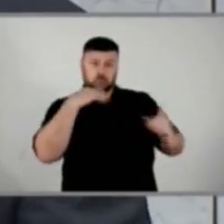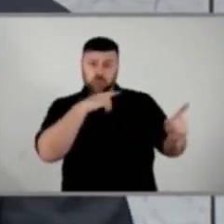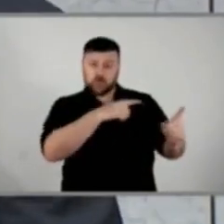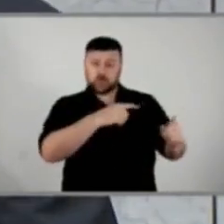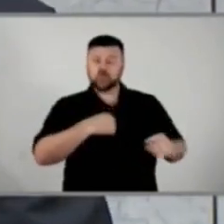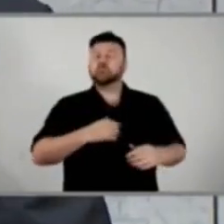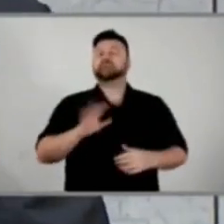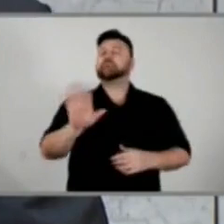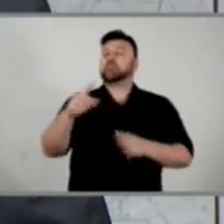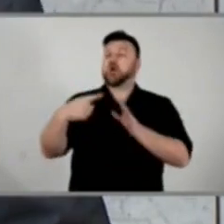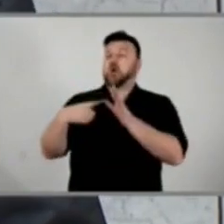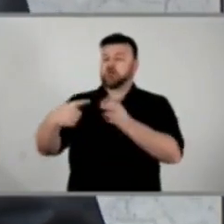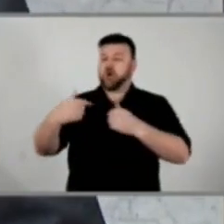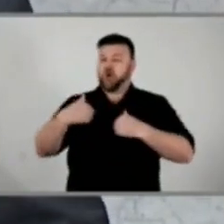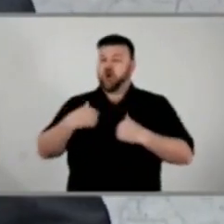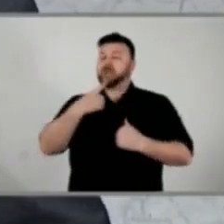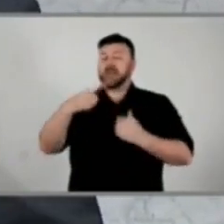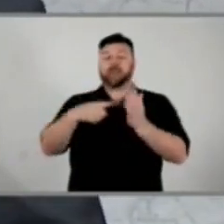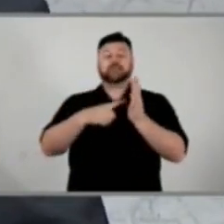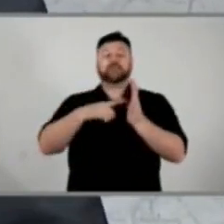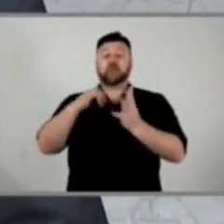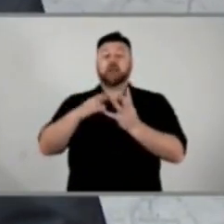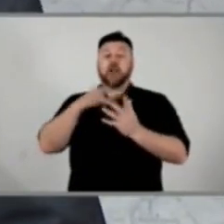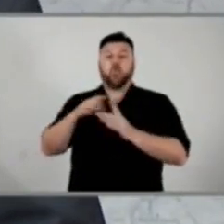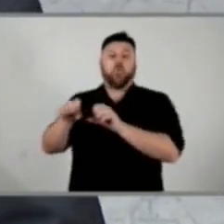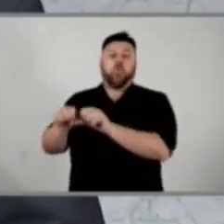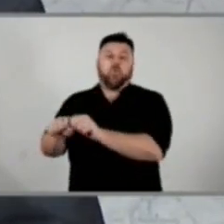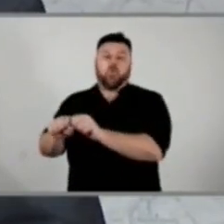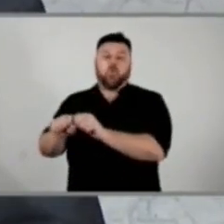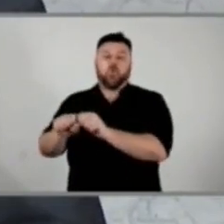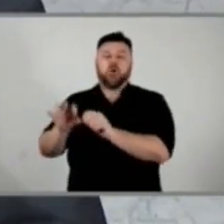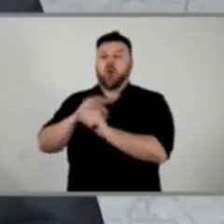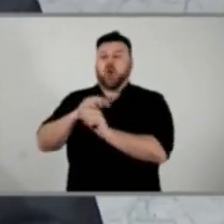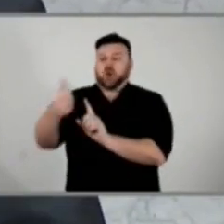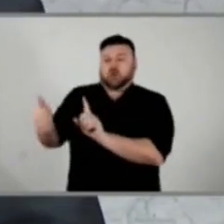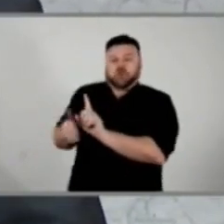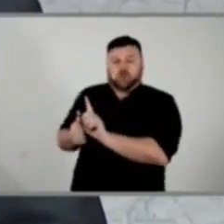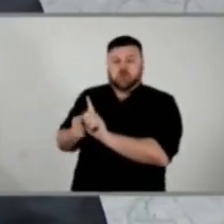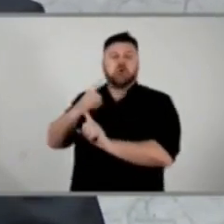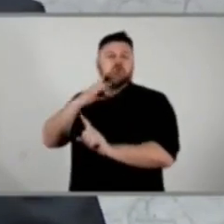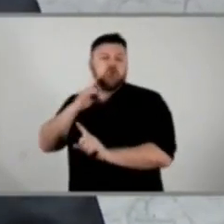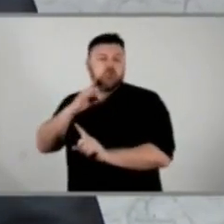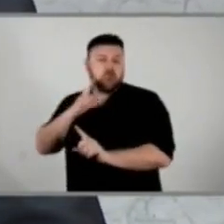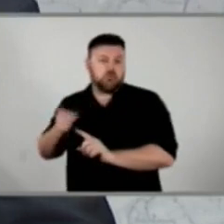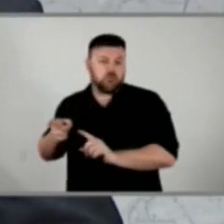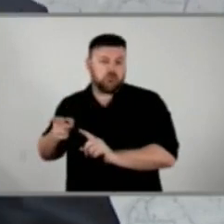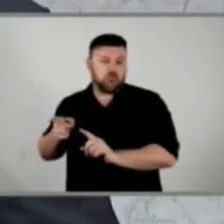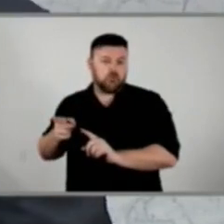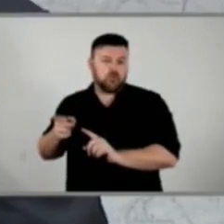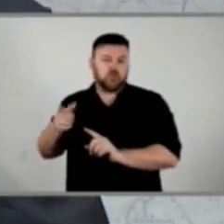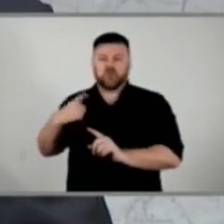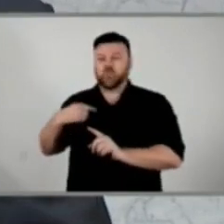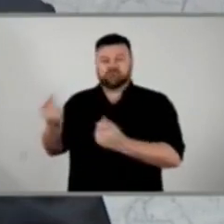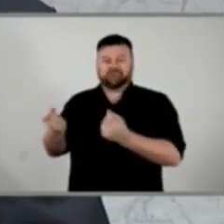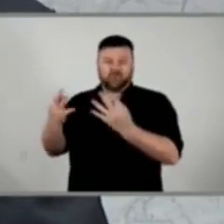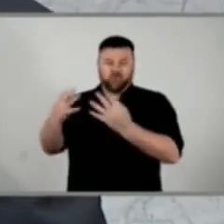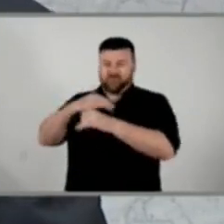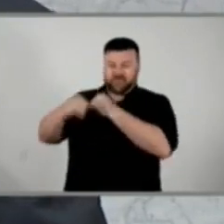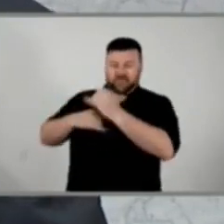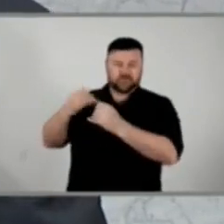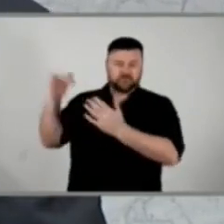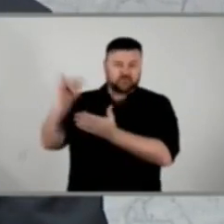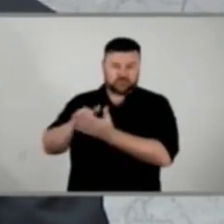a reserve option, because there is not an international flight capacity reception arrangements in Tasmania.